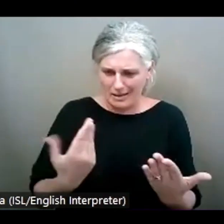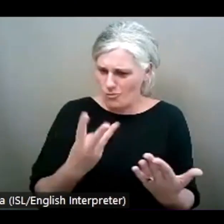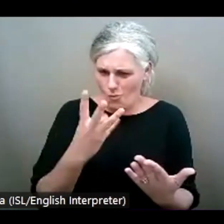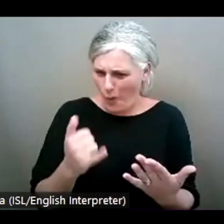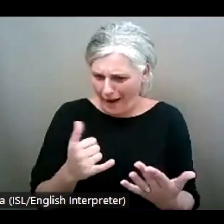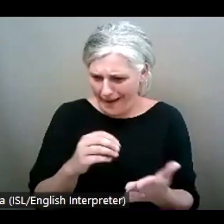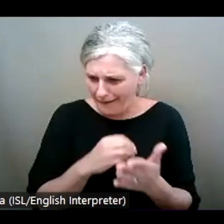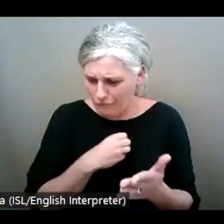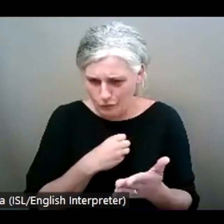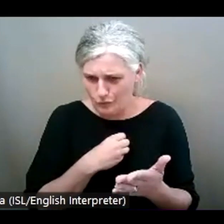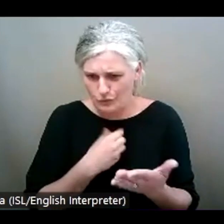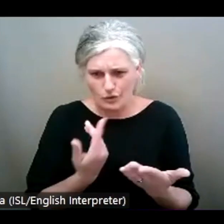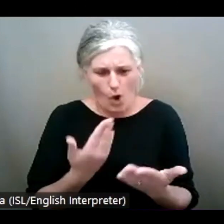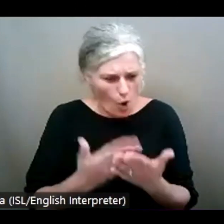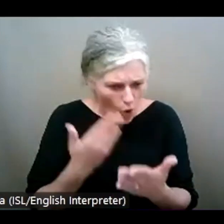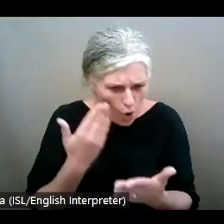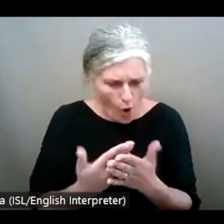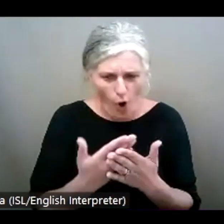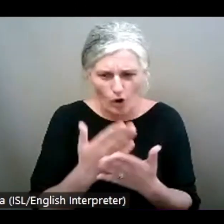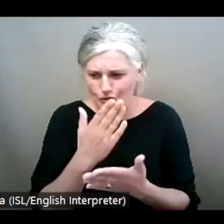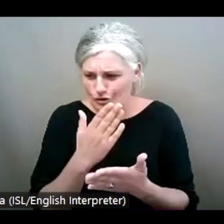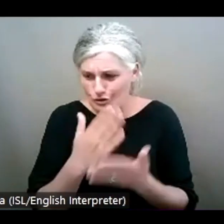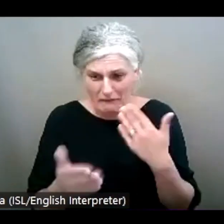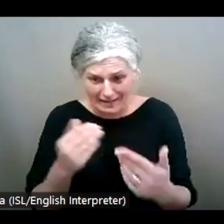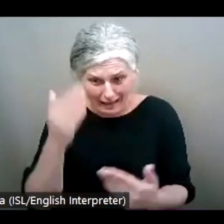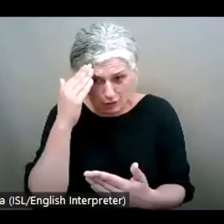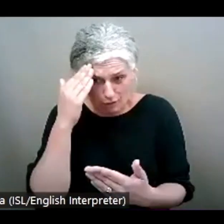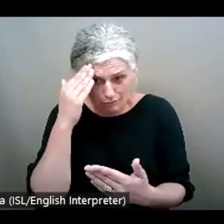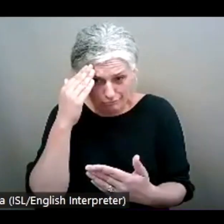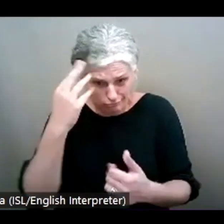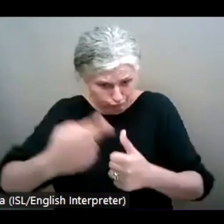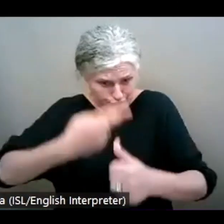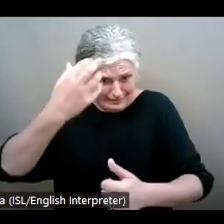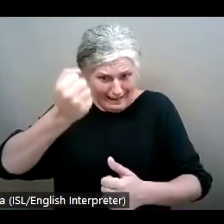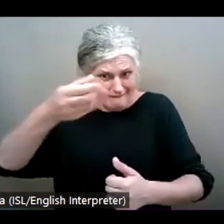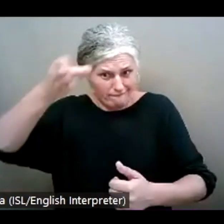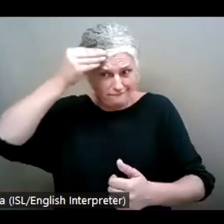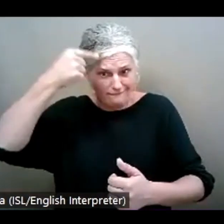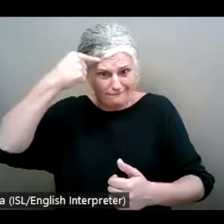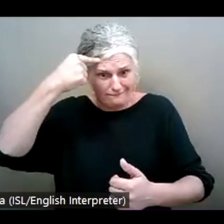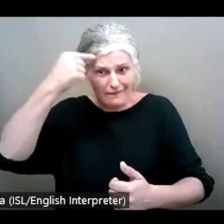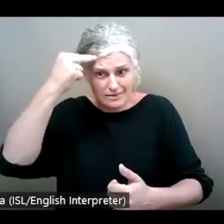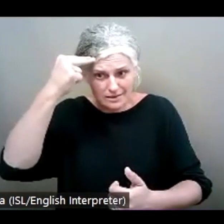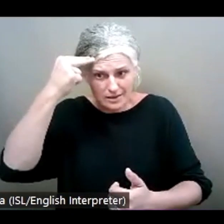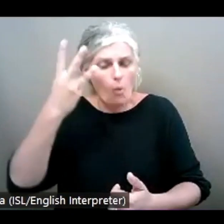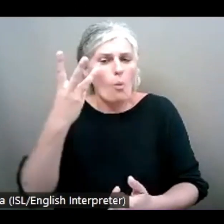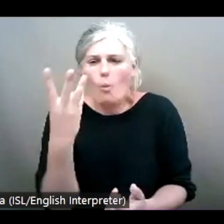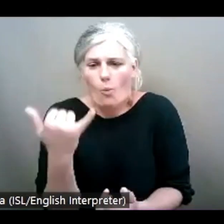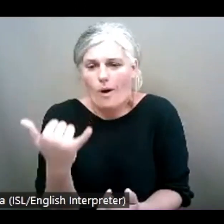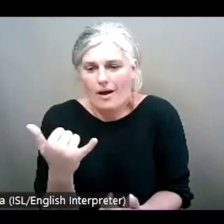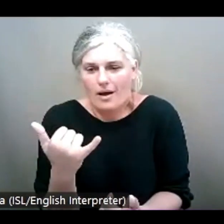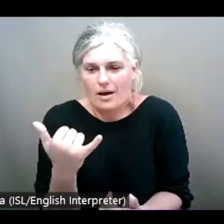do I have to learn something I know already? Or why do I have to